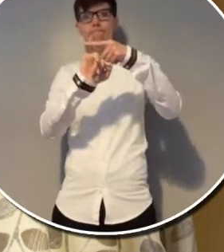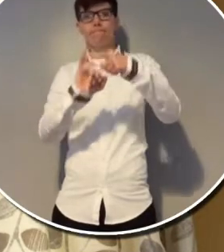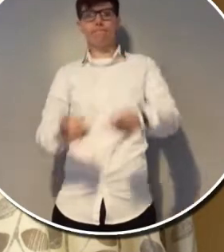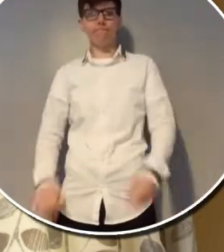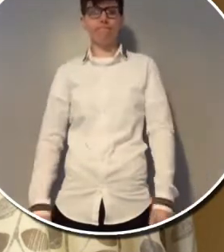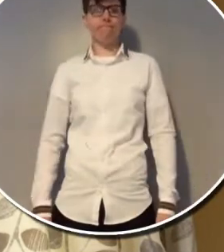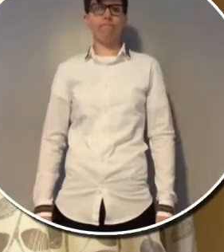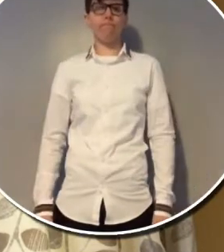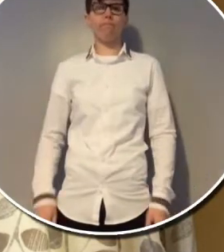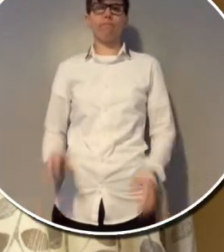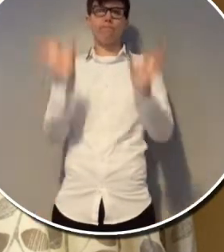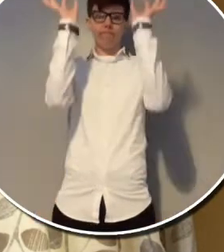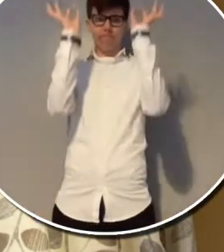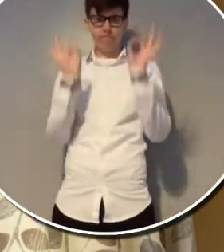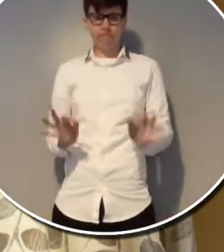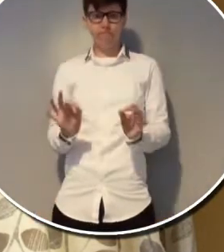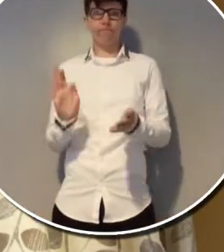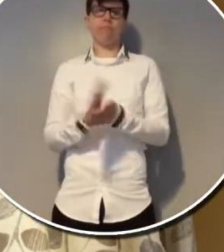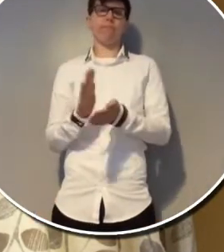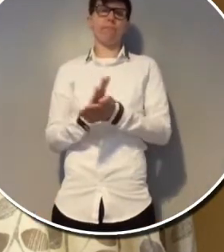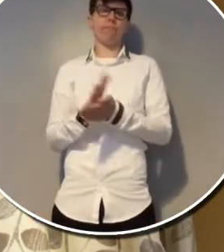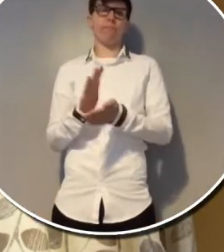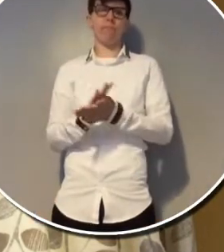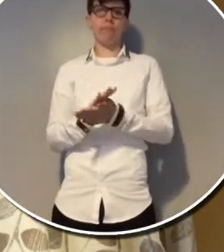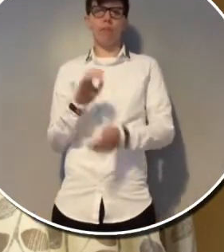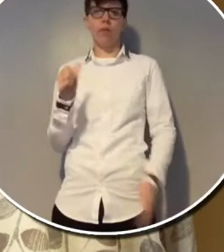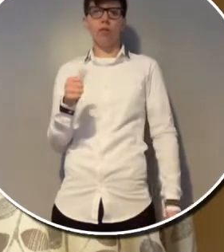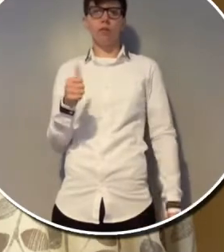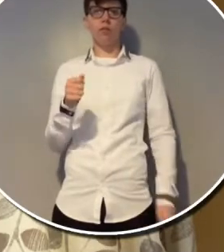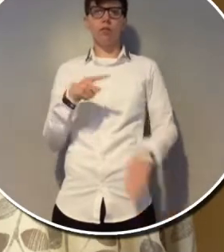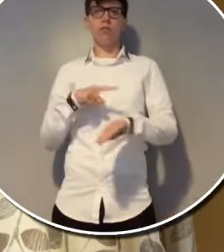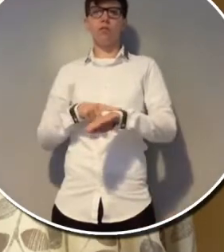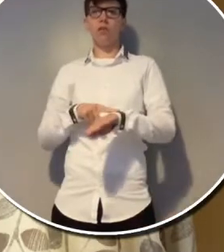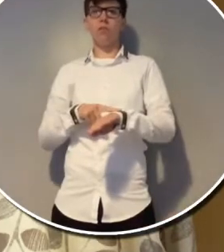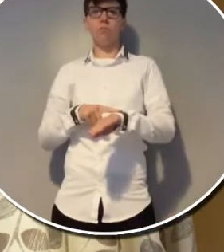hand, the fingers and thumb. We've got